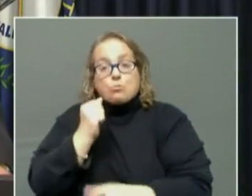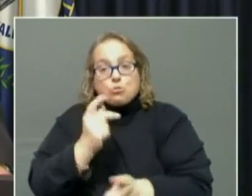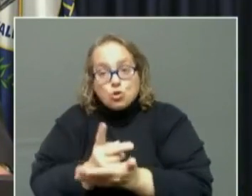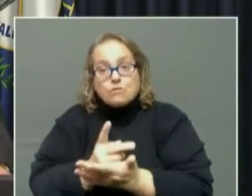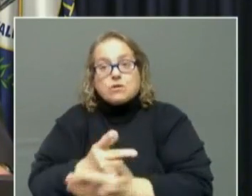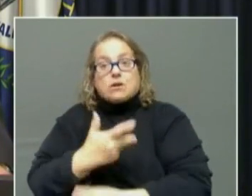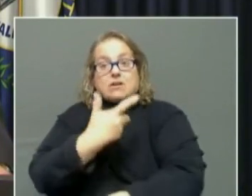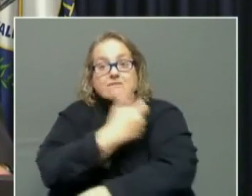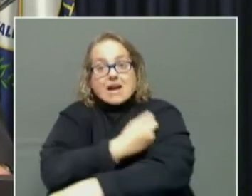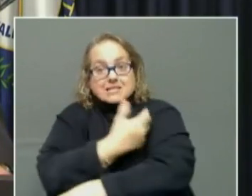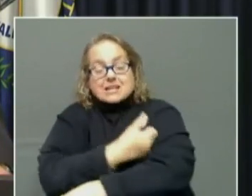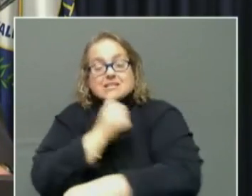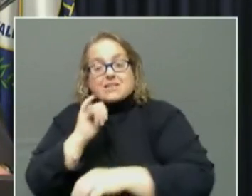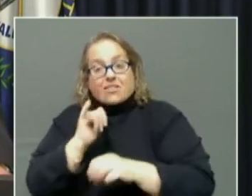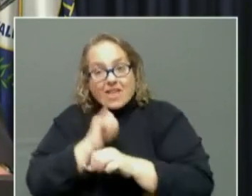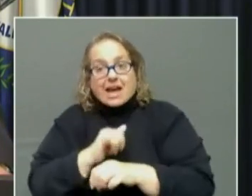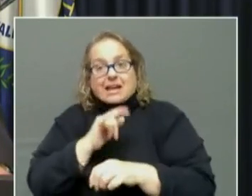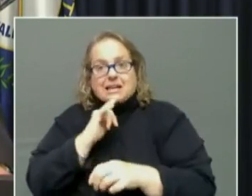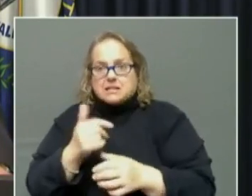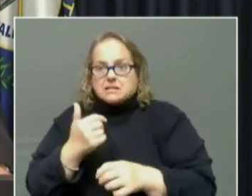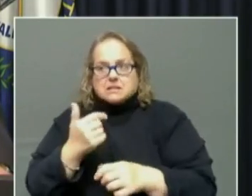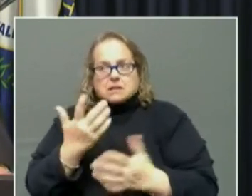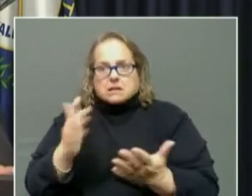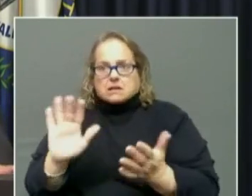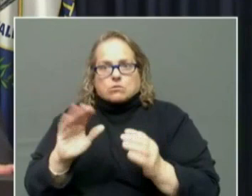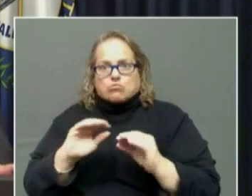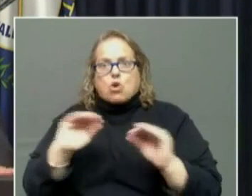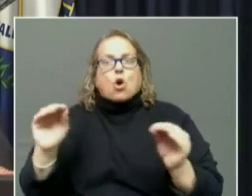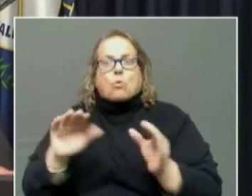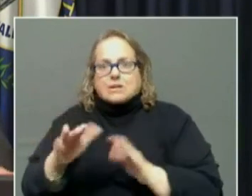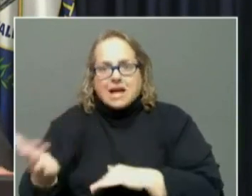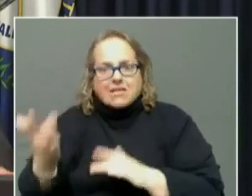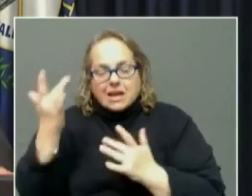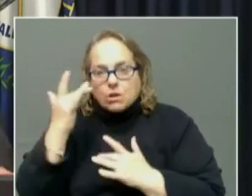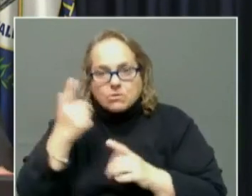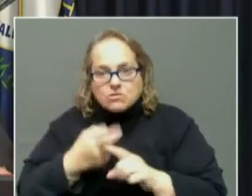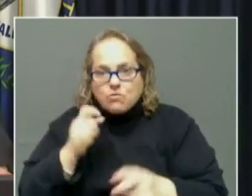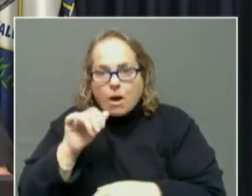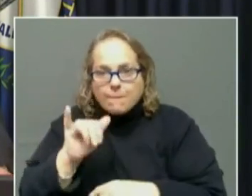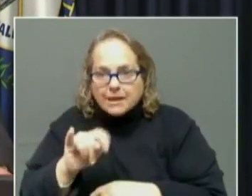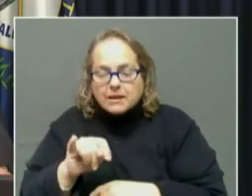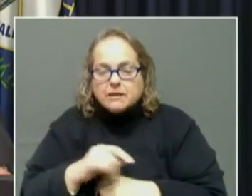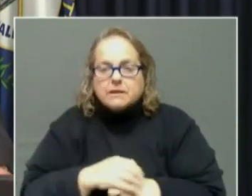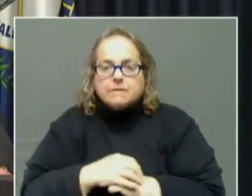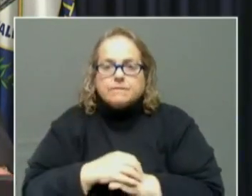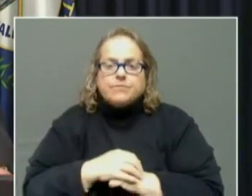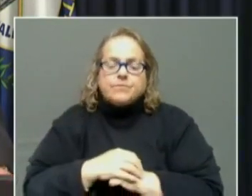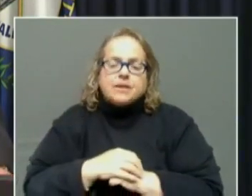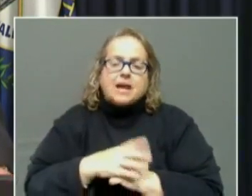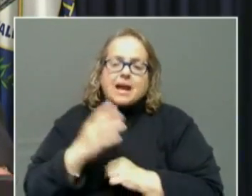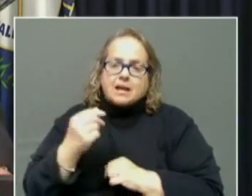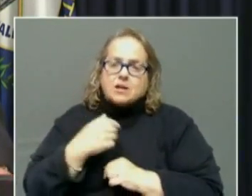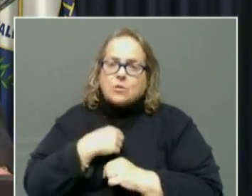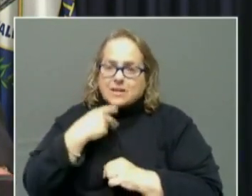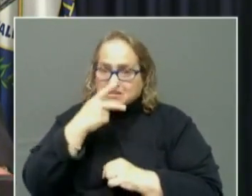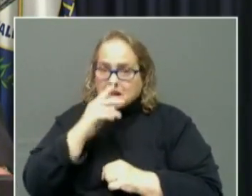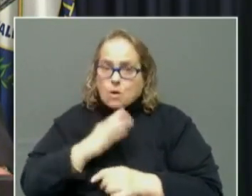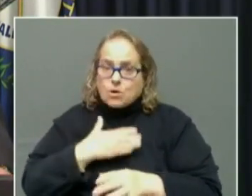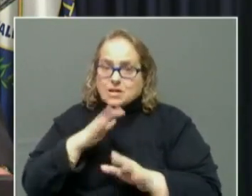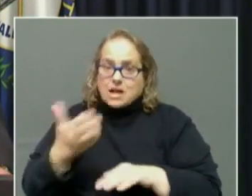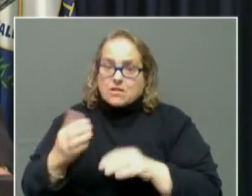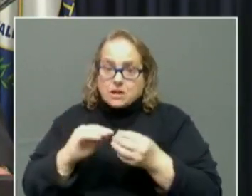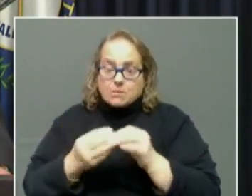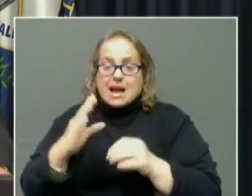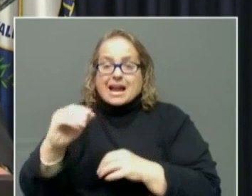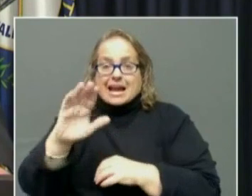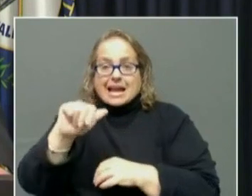death and serious illness basically to everyone who's taken them. And we're seeing our death numbers and our case numbers plunge